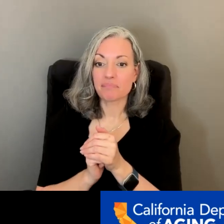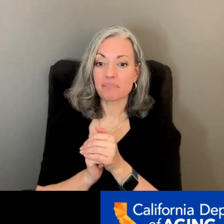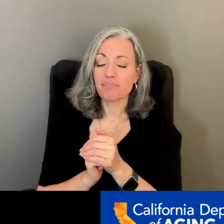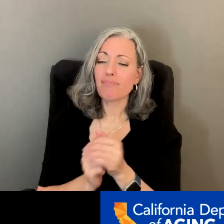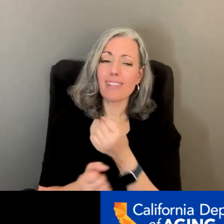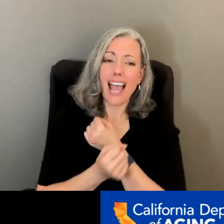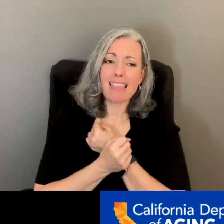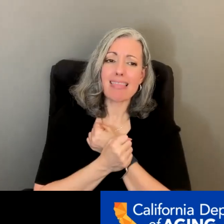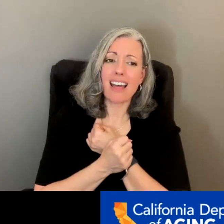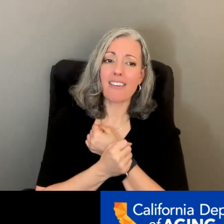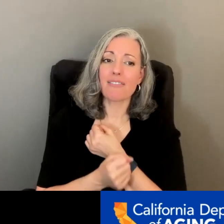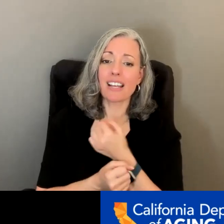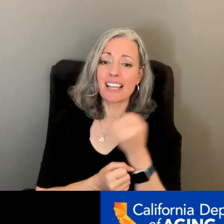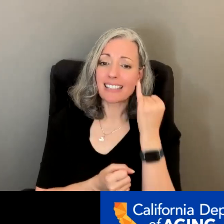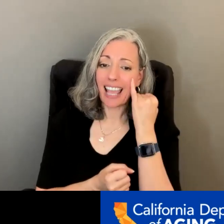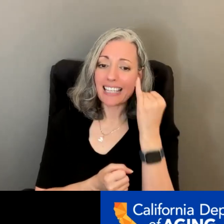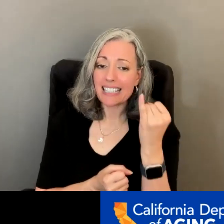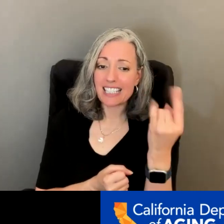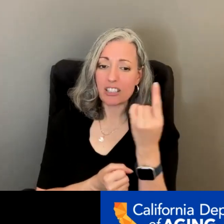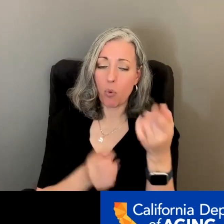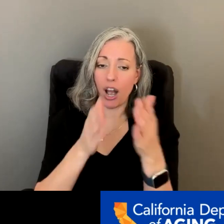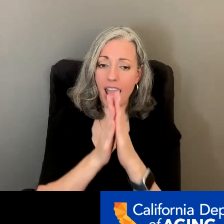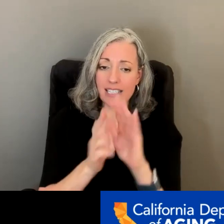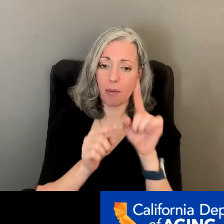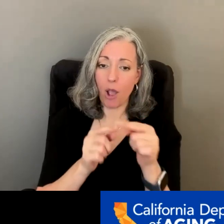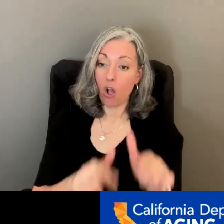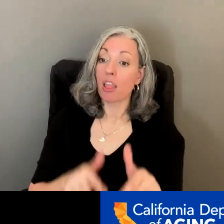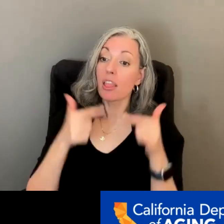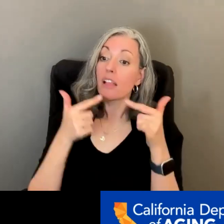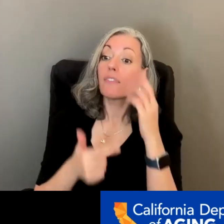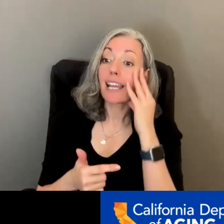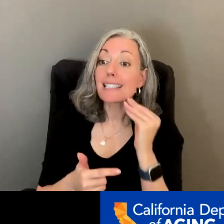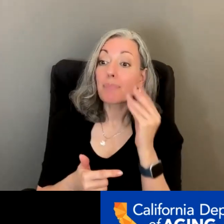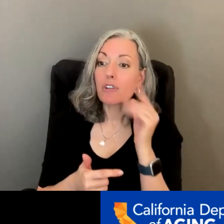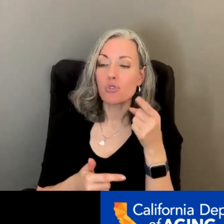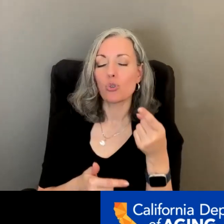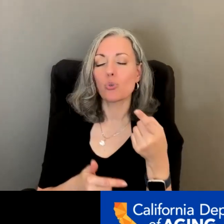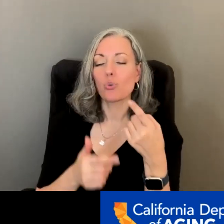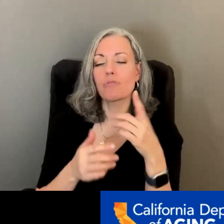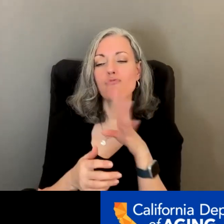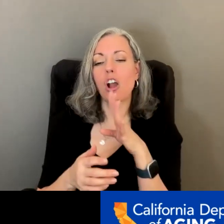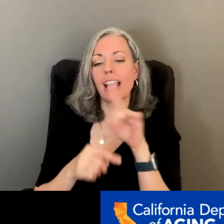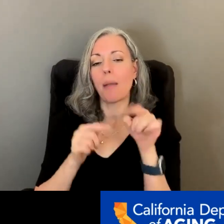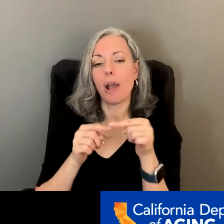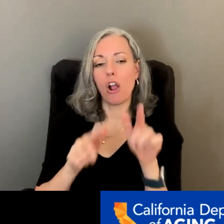love the fact that someone asked about lived experiences. And I mean, that you're talking about lived